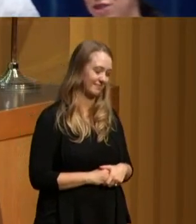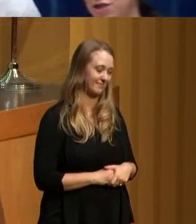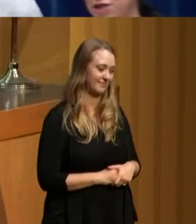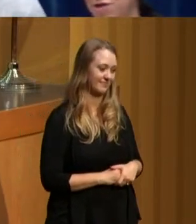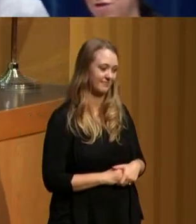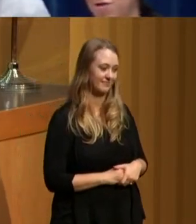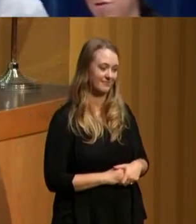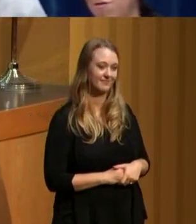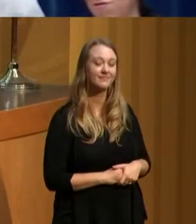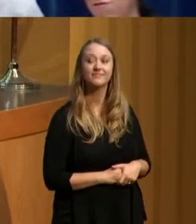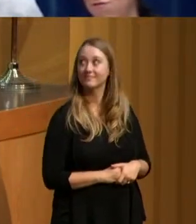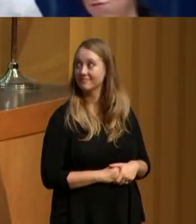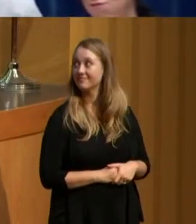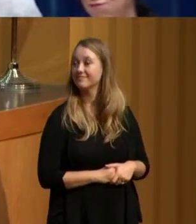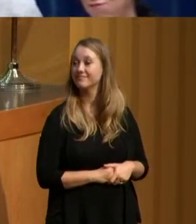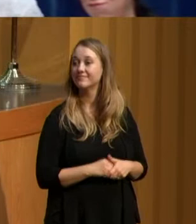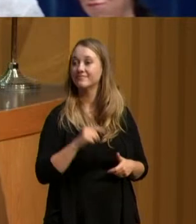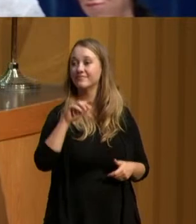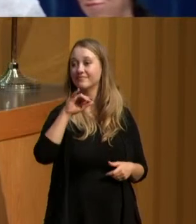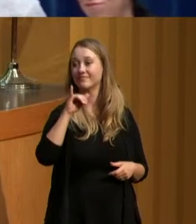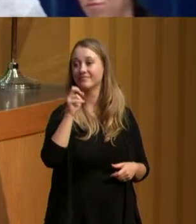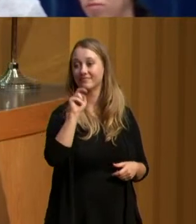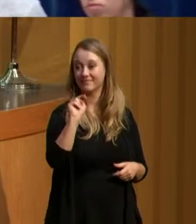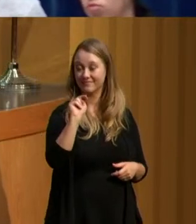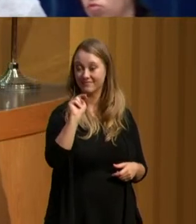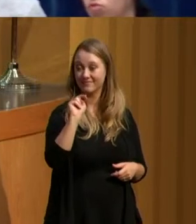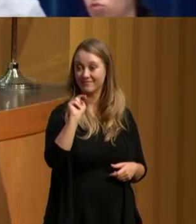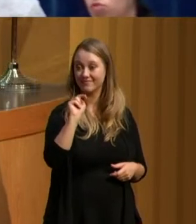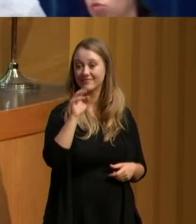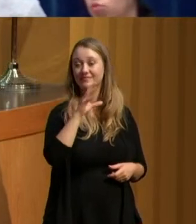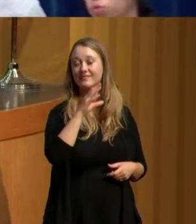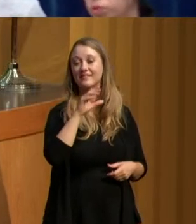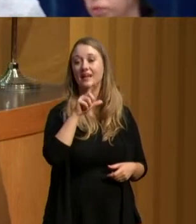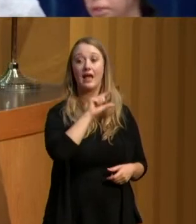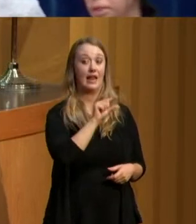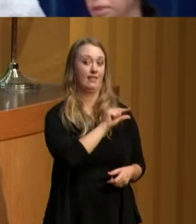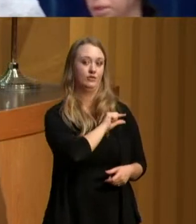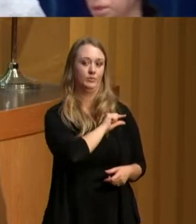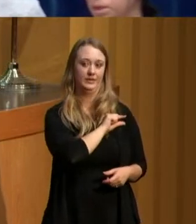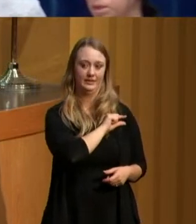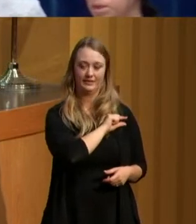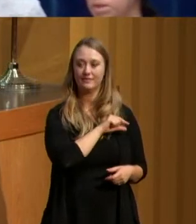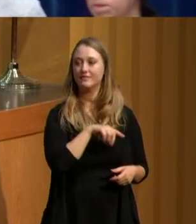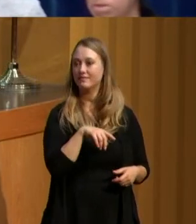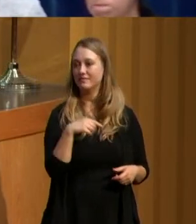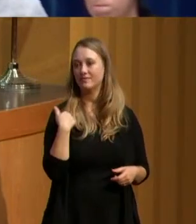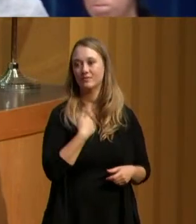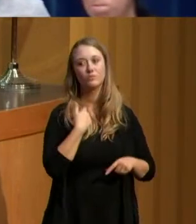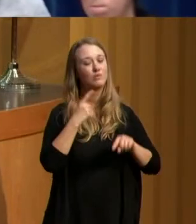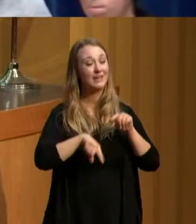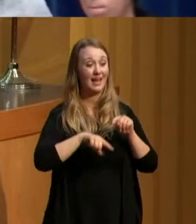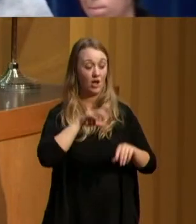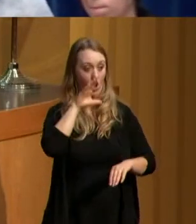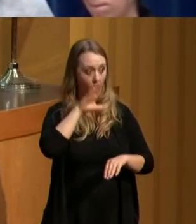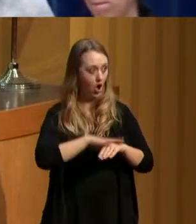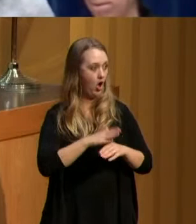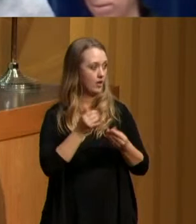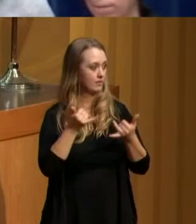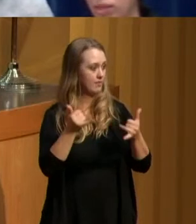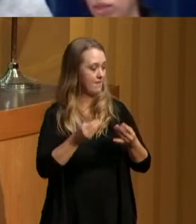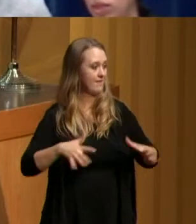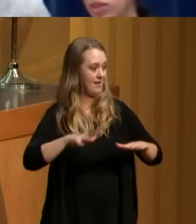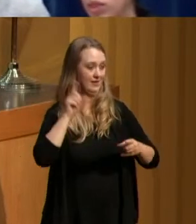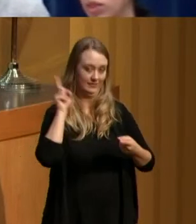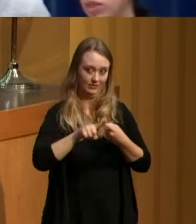We could go down the line. Gen Nez and admissions and records, eligibility. We can't get on the field unless Jen gets us all